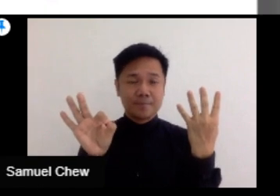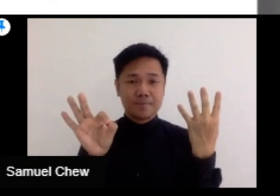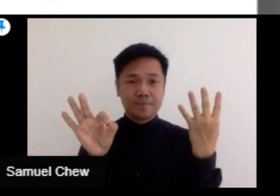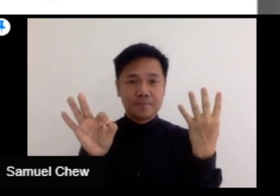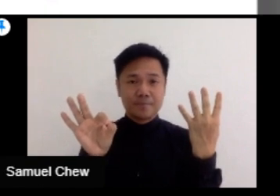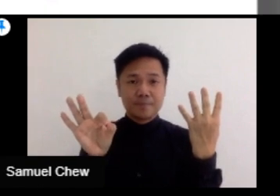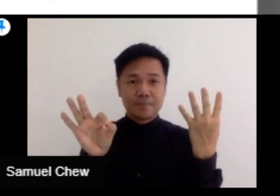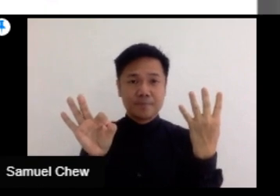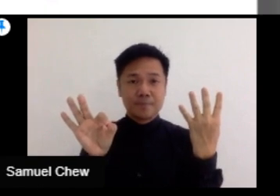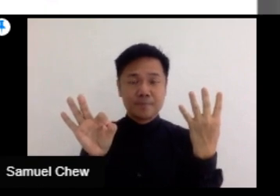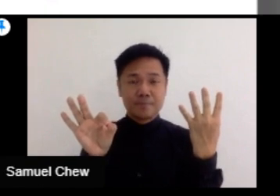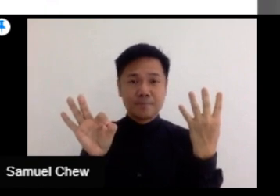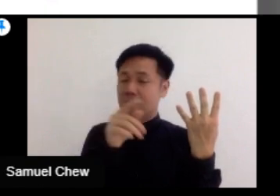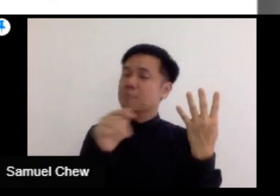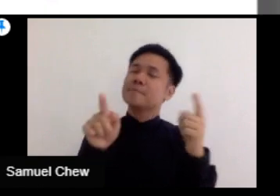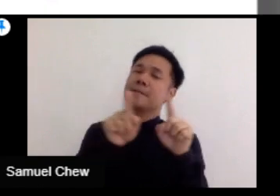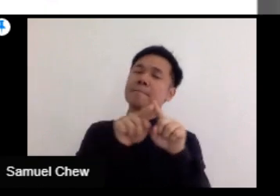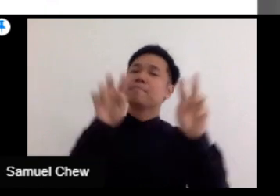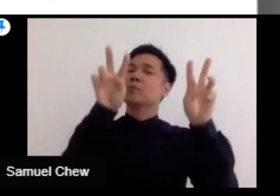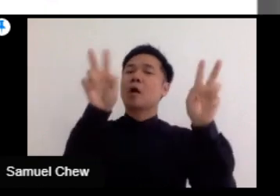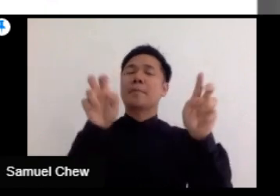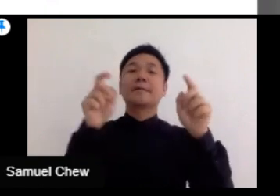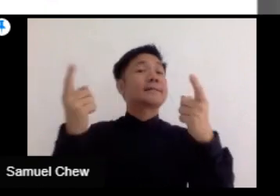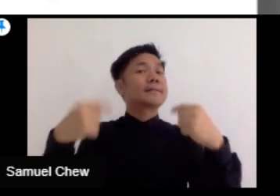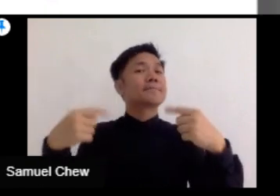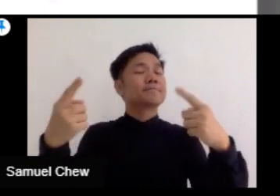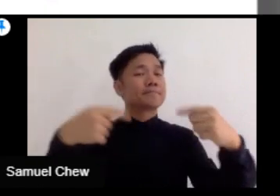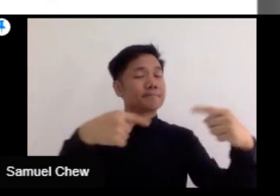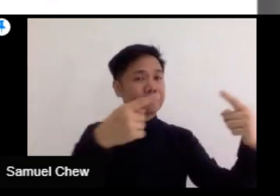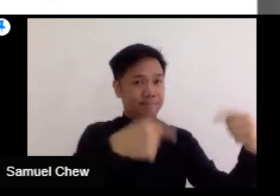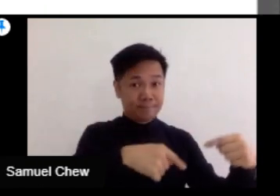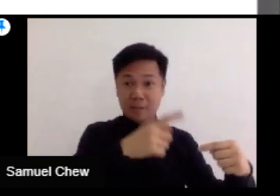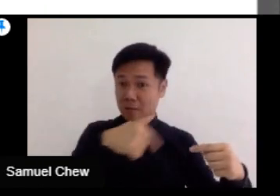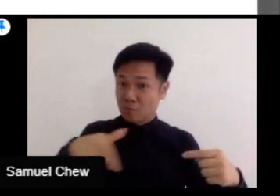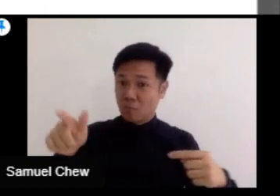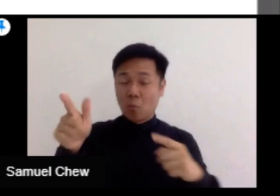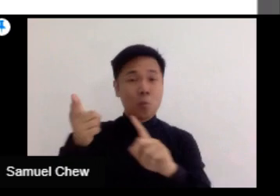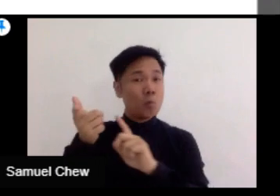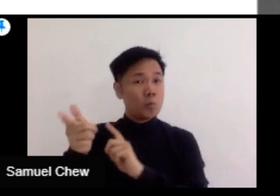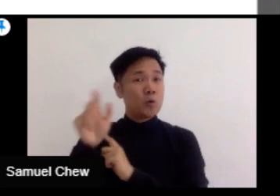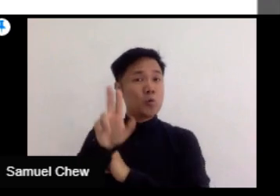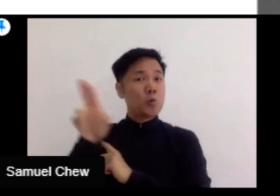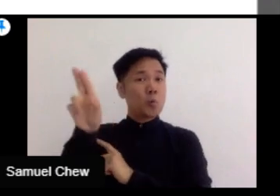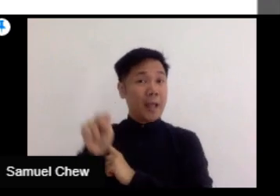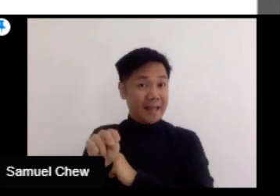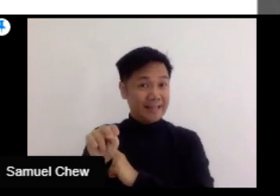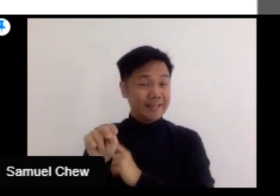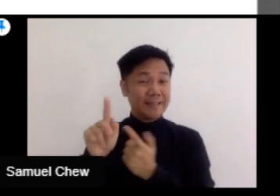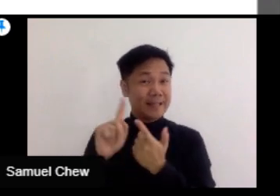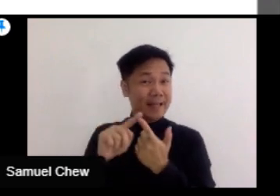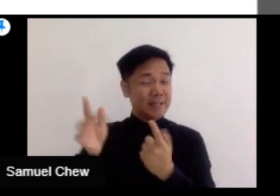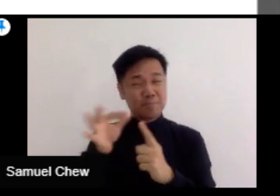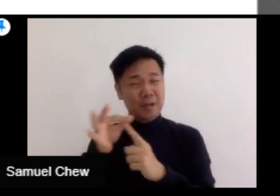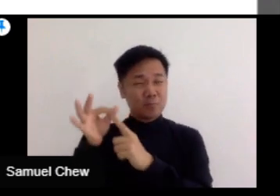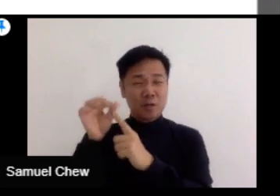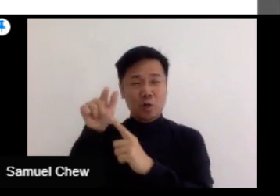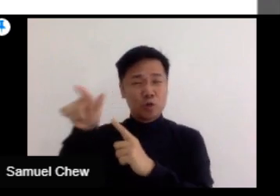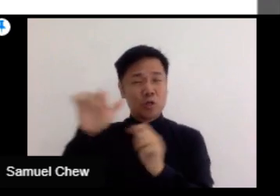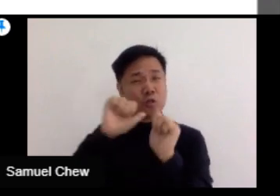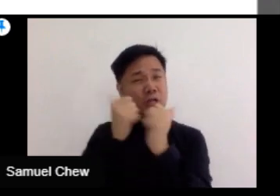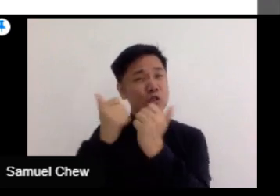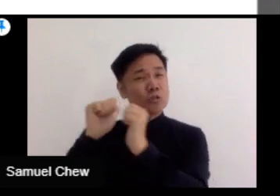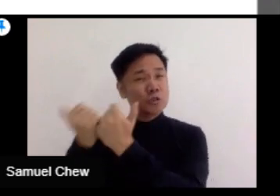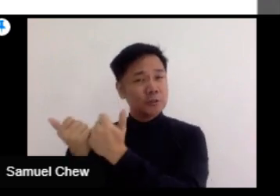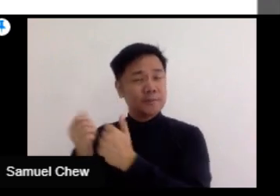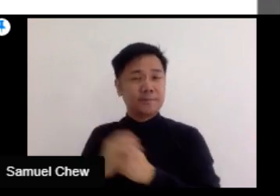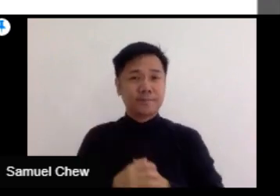Once again on attendance from the United Nations system and specialized agencies.